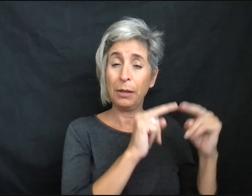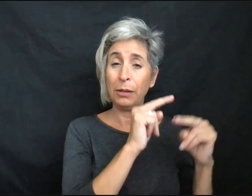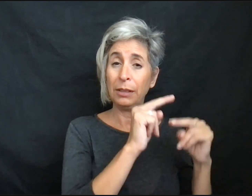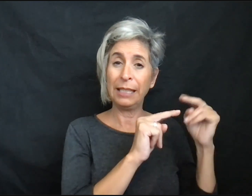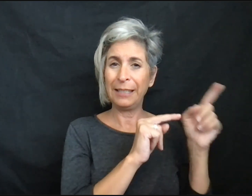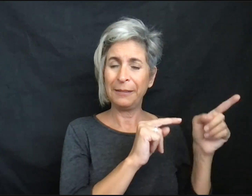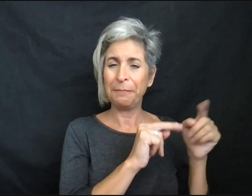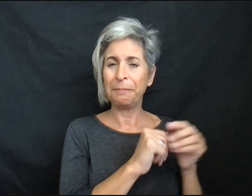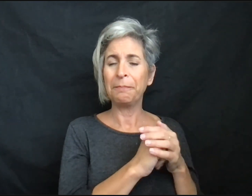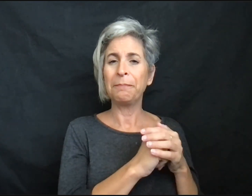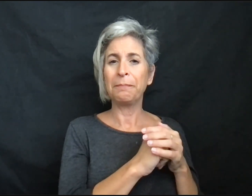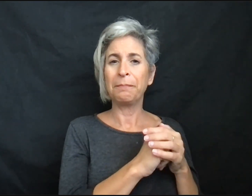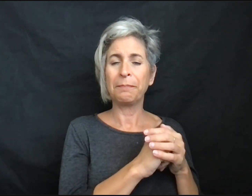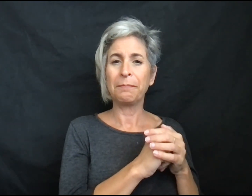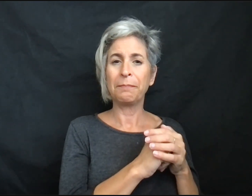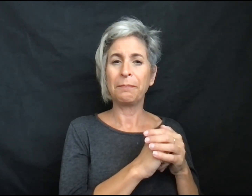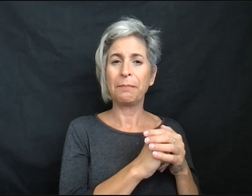buildingm@bbfl.us.